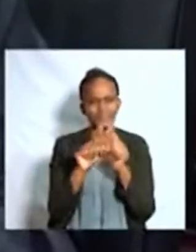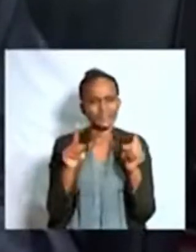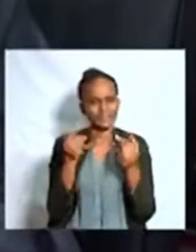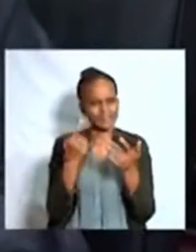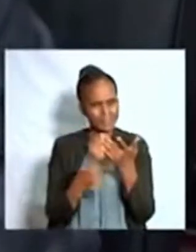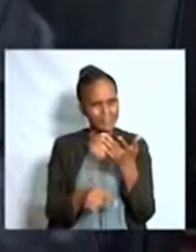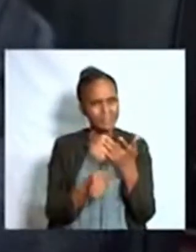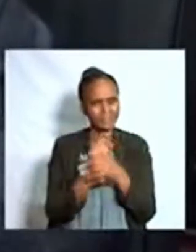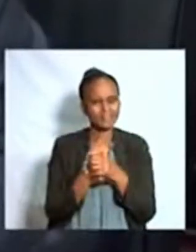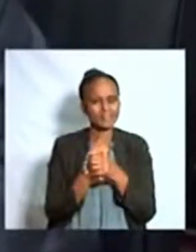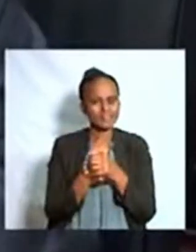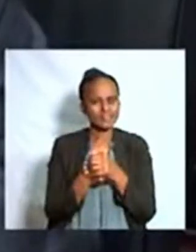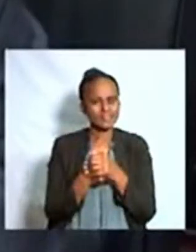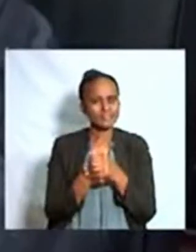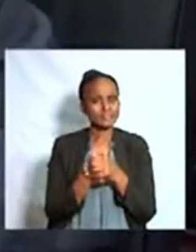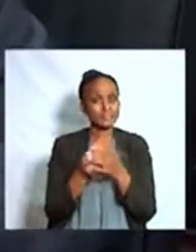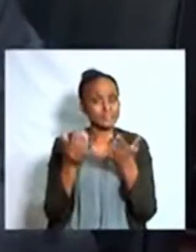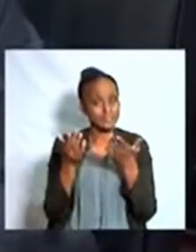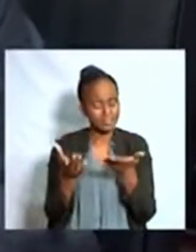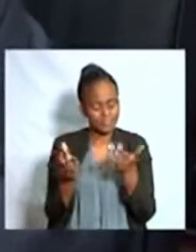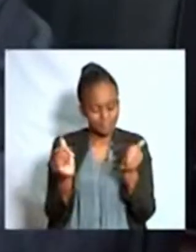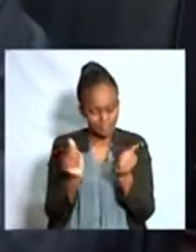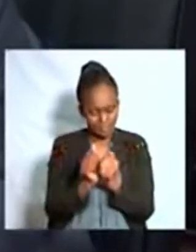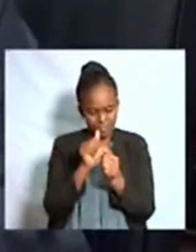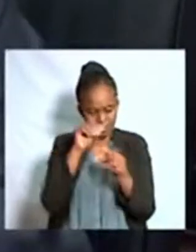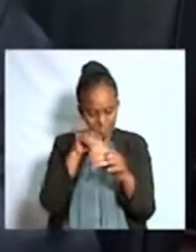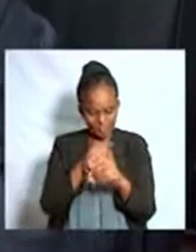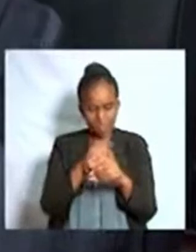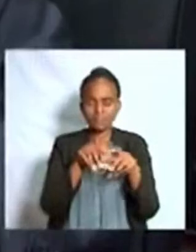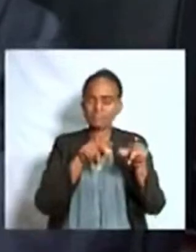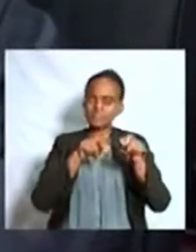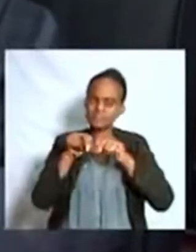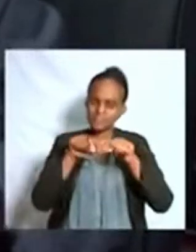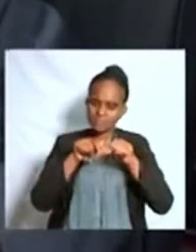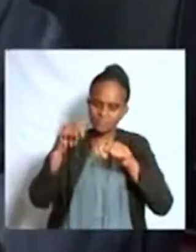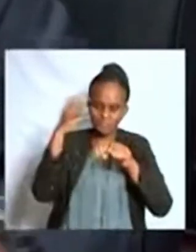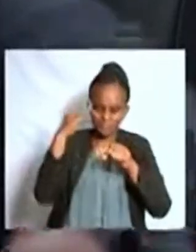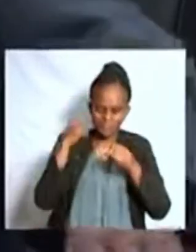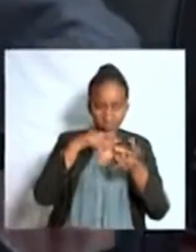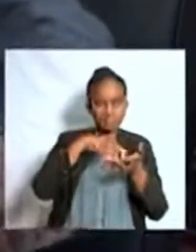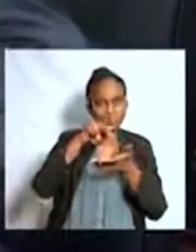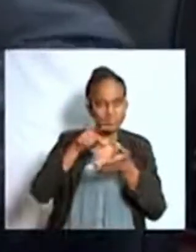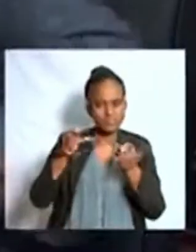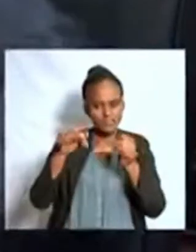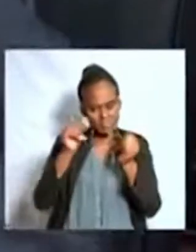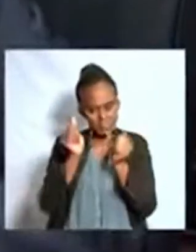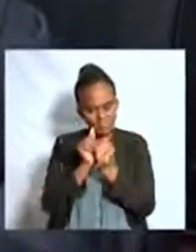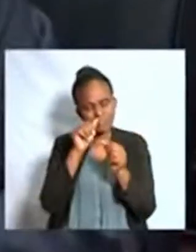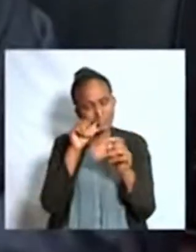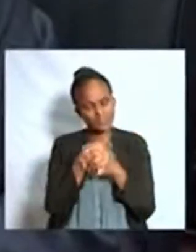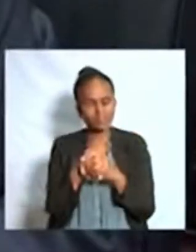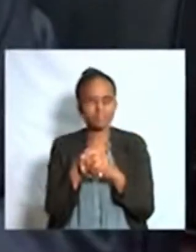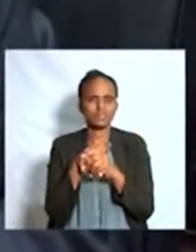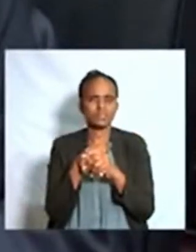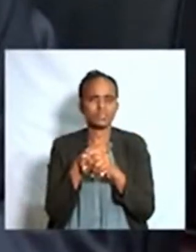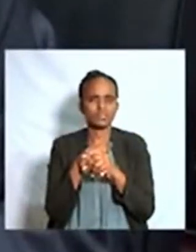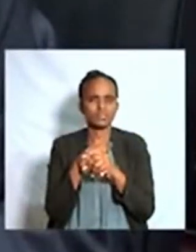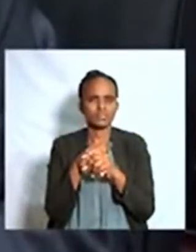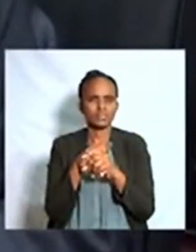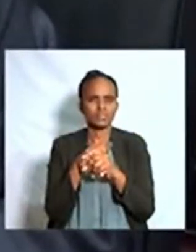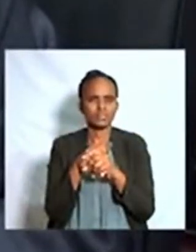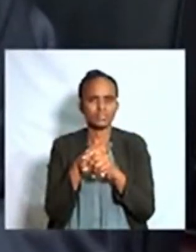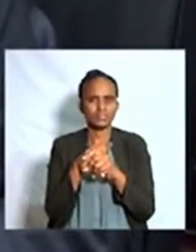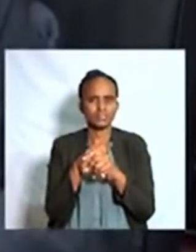about, is it within the regulations that officers are paid when they are within